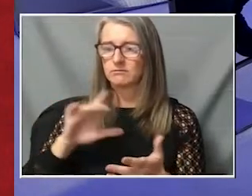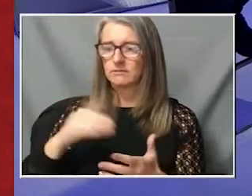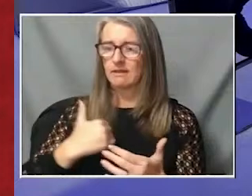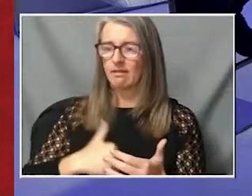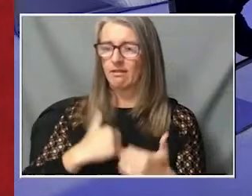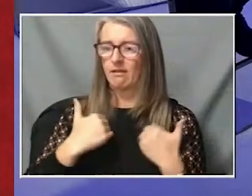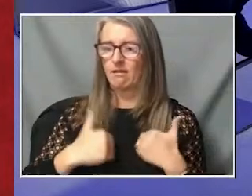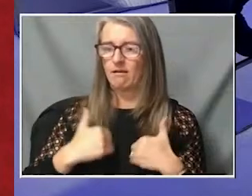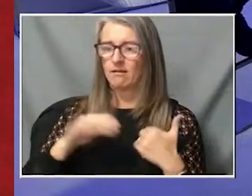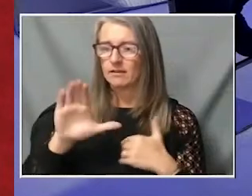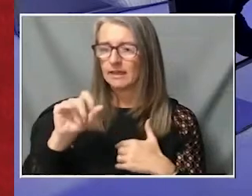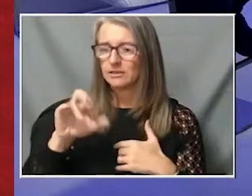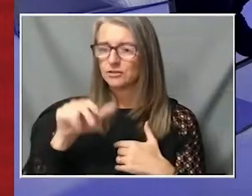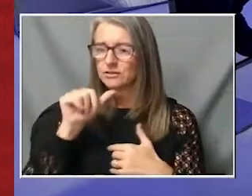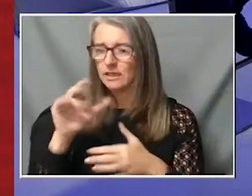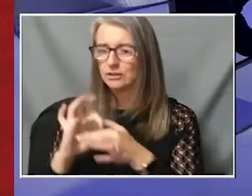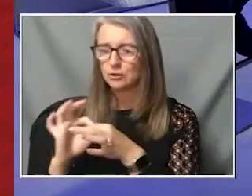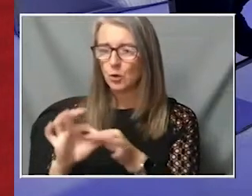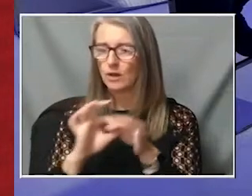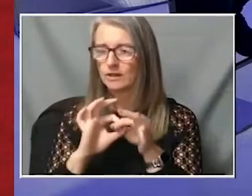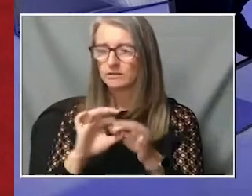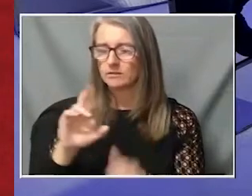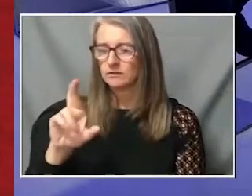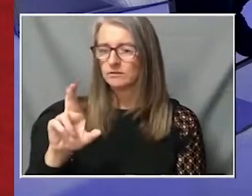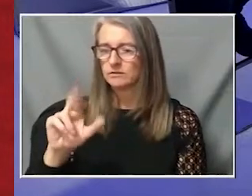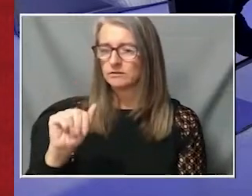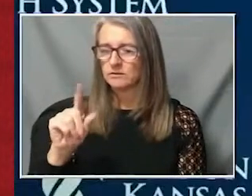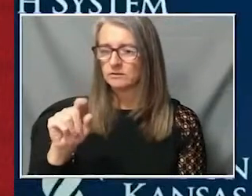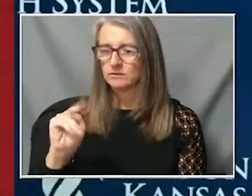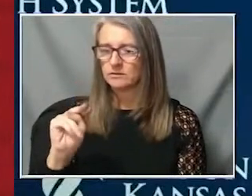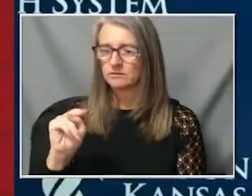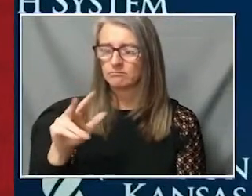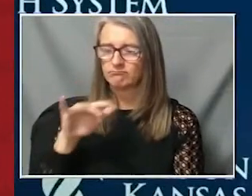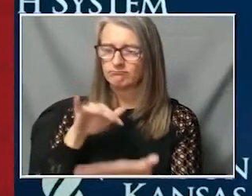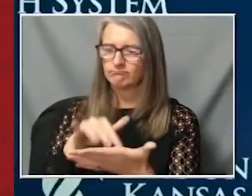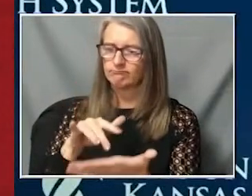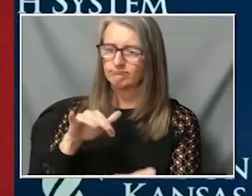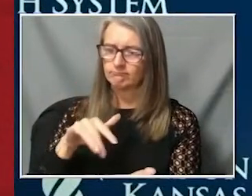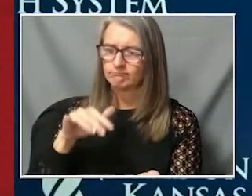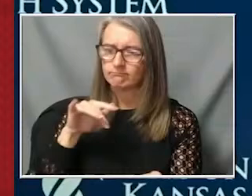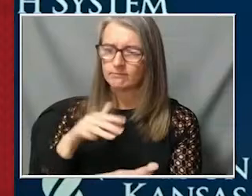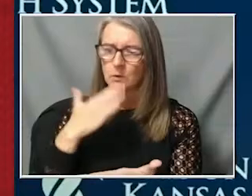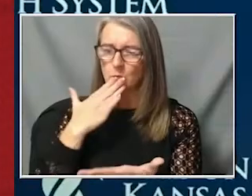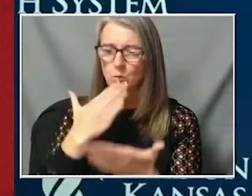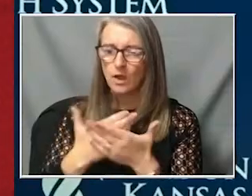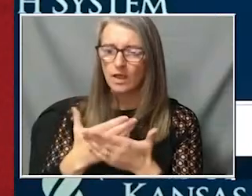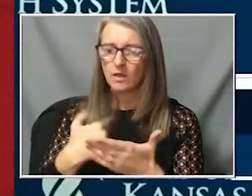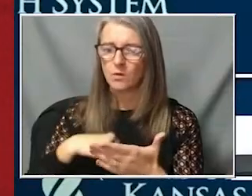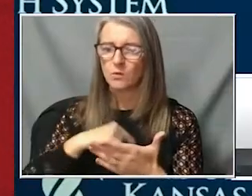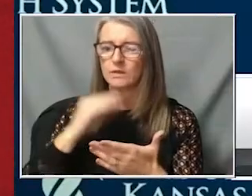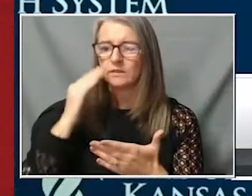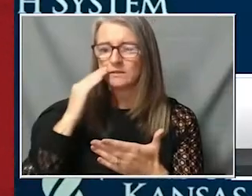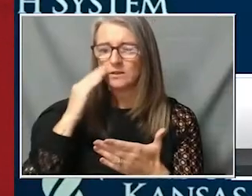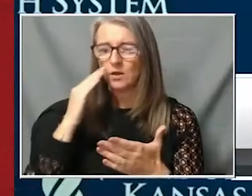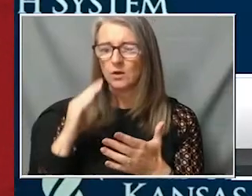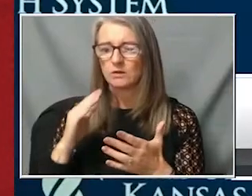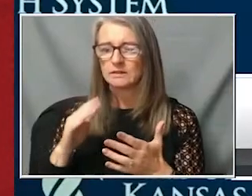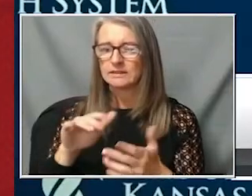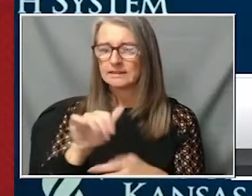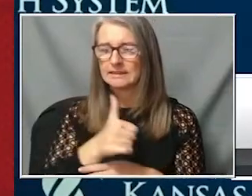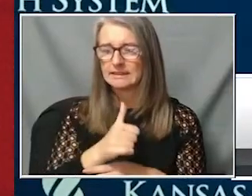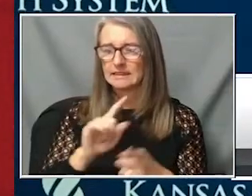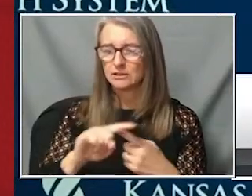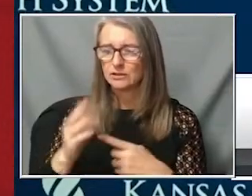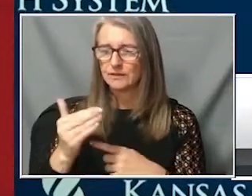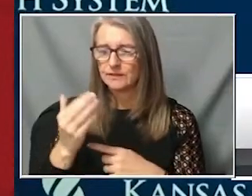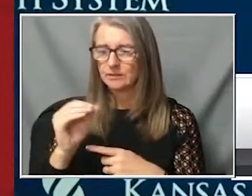a correlation? Well, radon's been well studied, and we know it probably accounts for 10 to 15% of